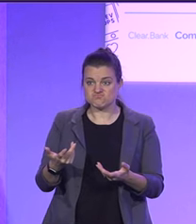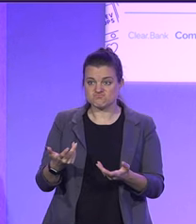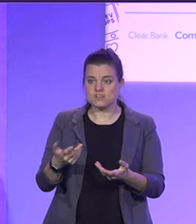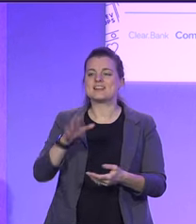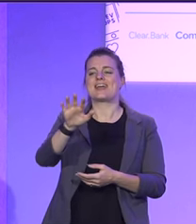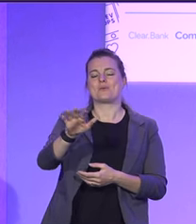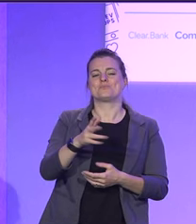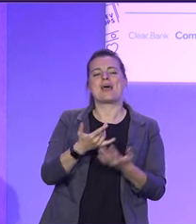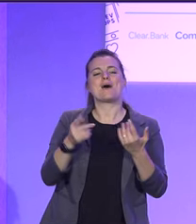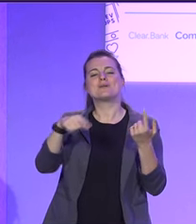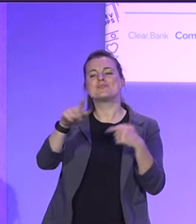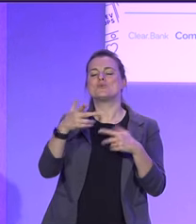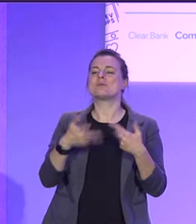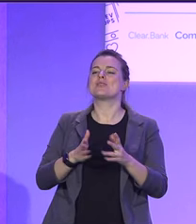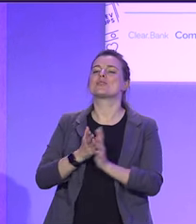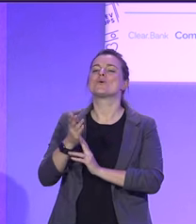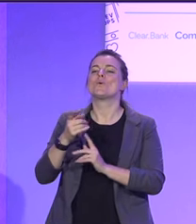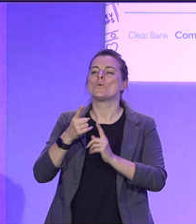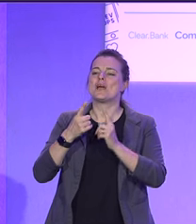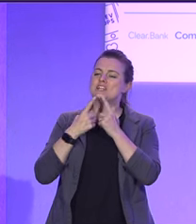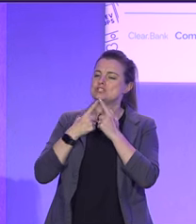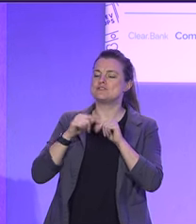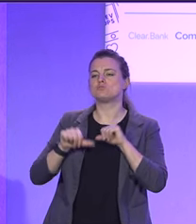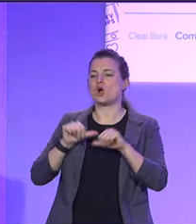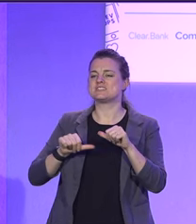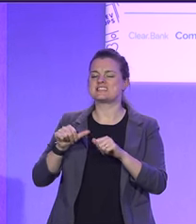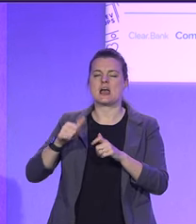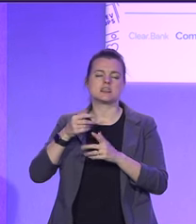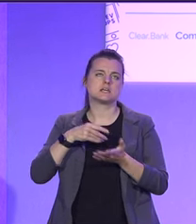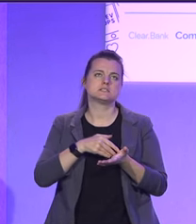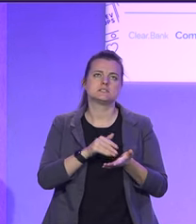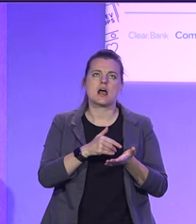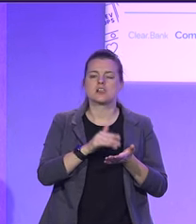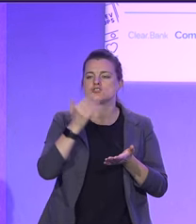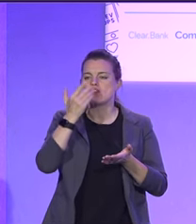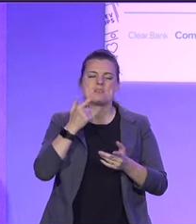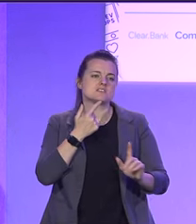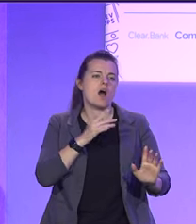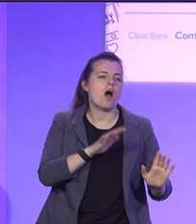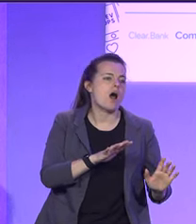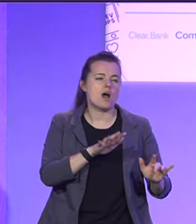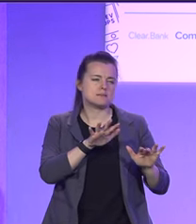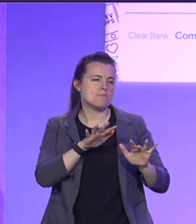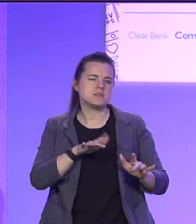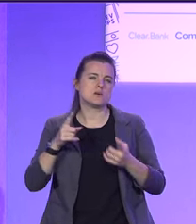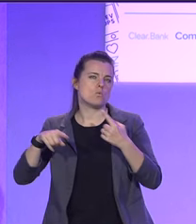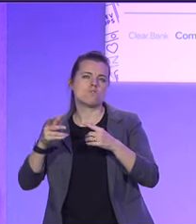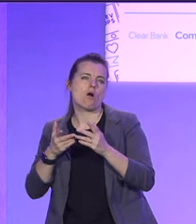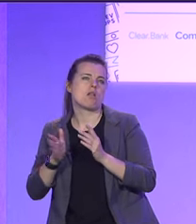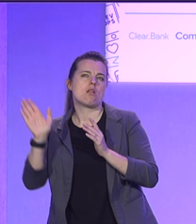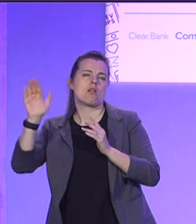dream. They're working on the latest technology, everyone's lovely, it's amazing, and then you start on your first day and you're like, is this the same